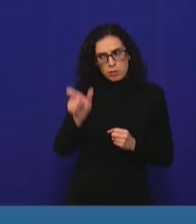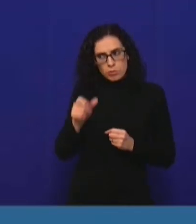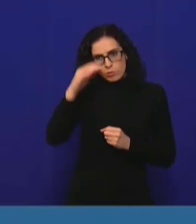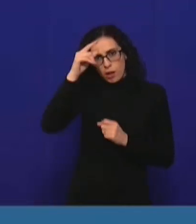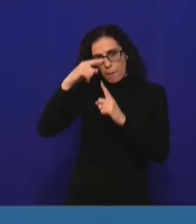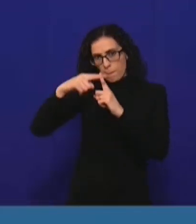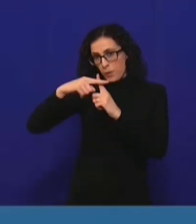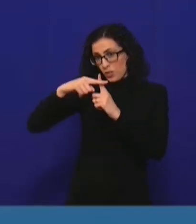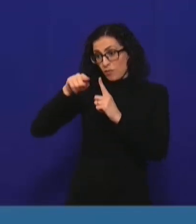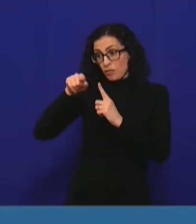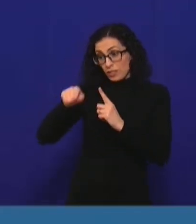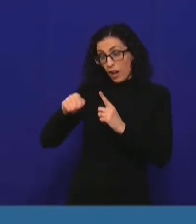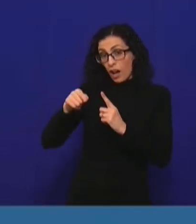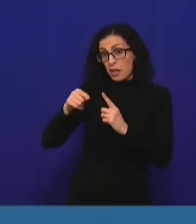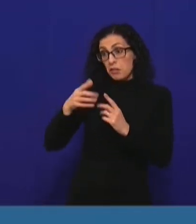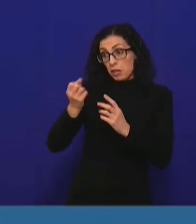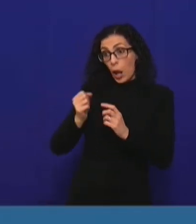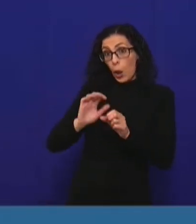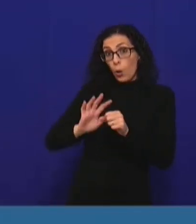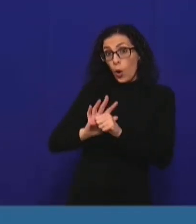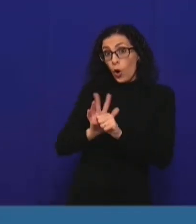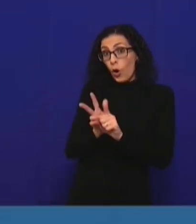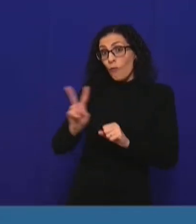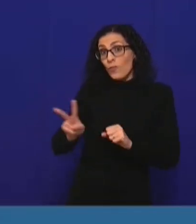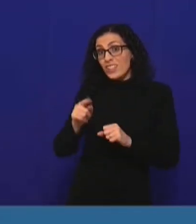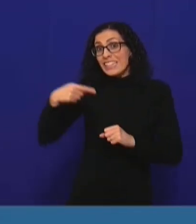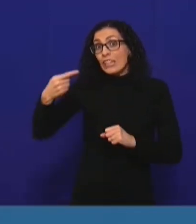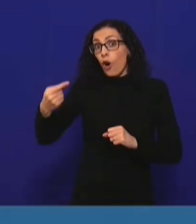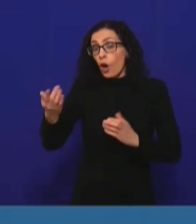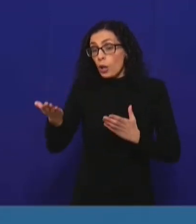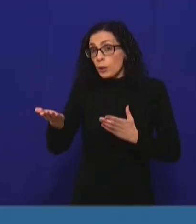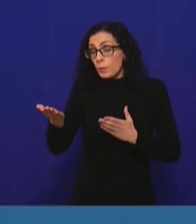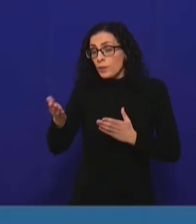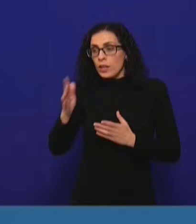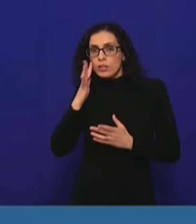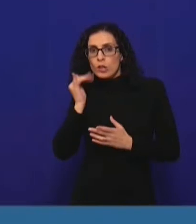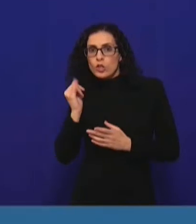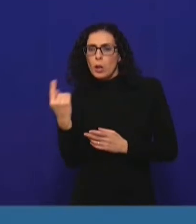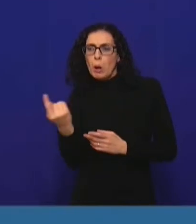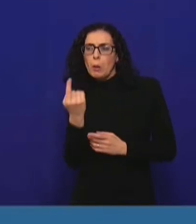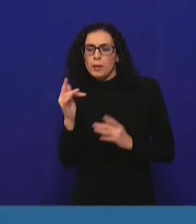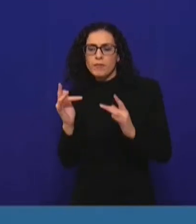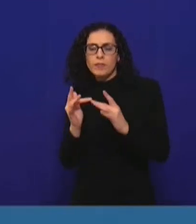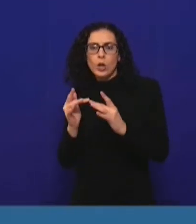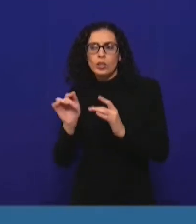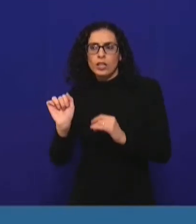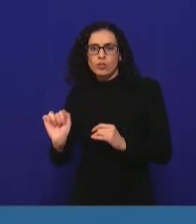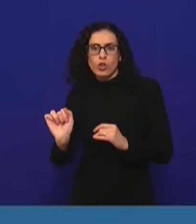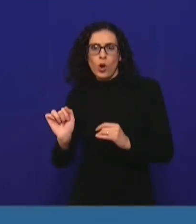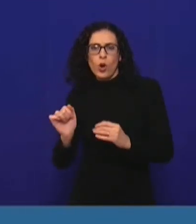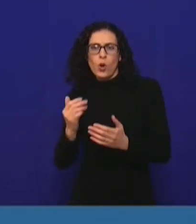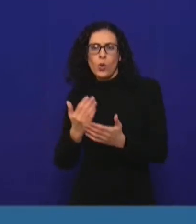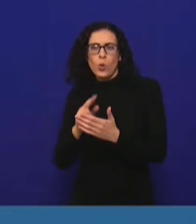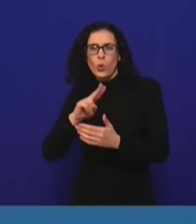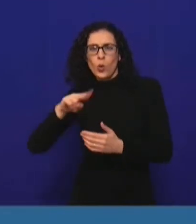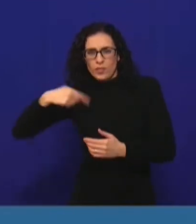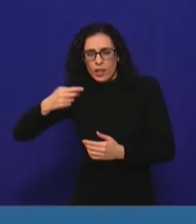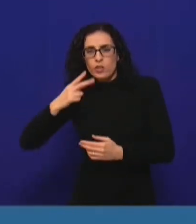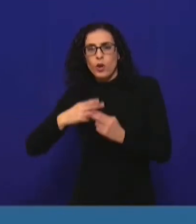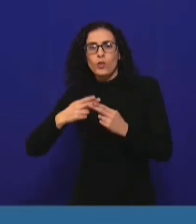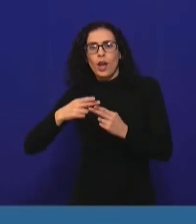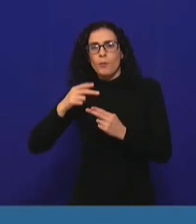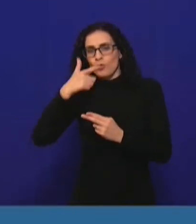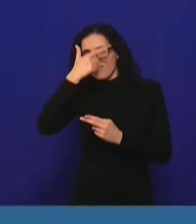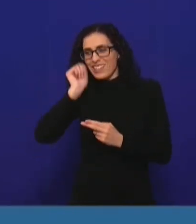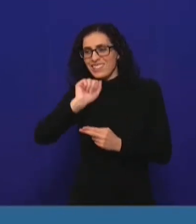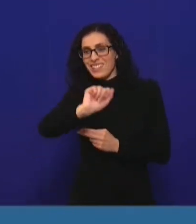konferma li hu kien xi varjant, aħna naraw min kienu il-persuni f'dak il-cluster ħalli aħna nerġgħu nagħmlu testijiet ukoll ta' dawk